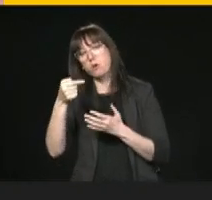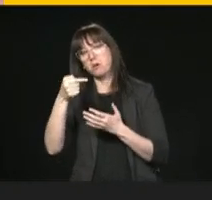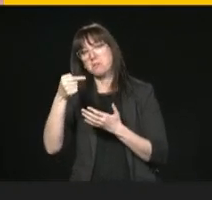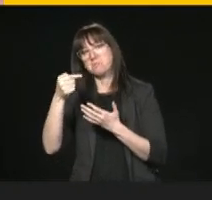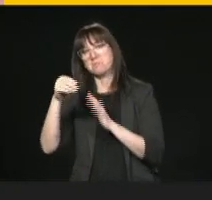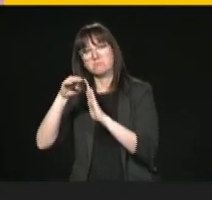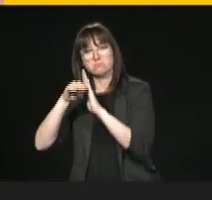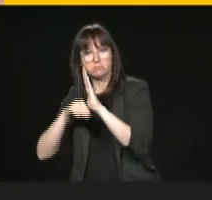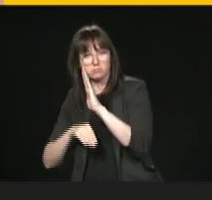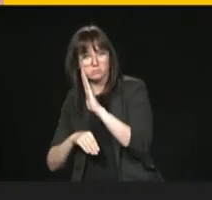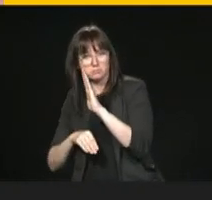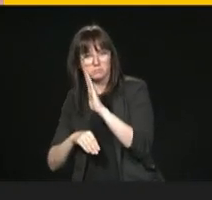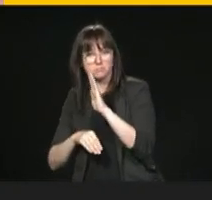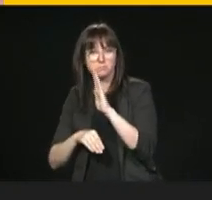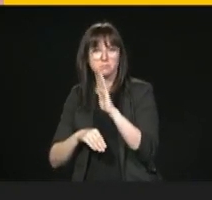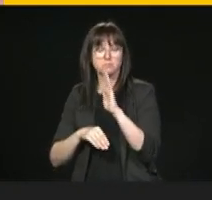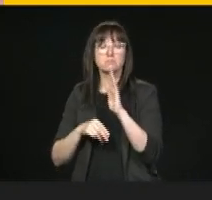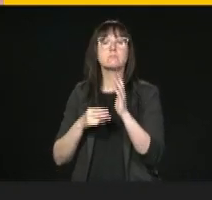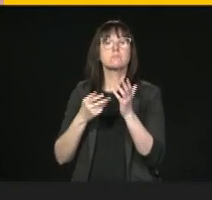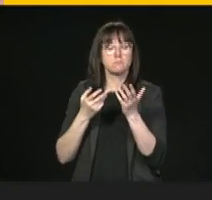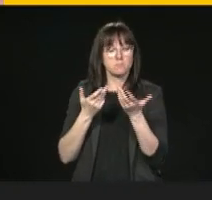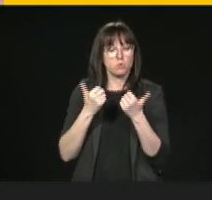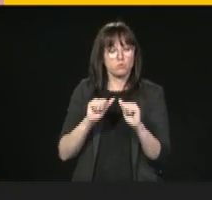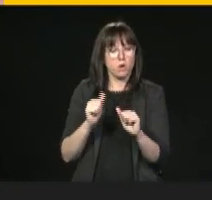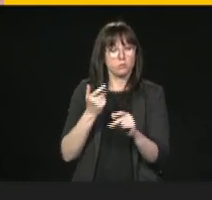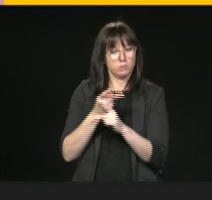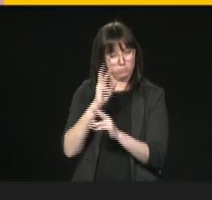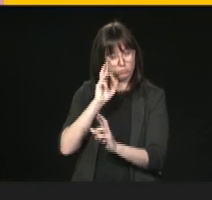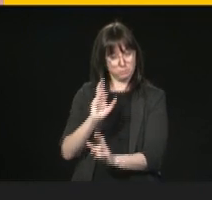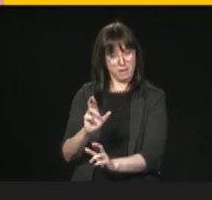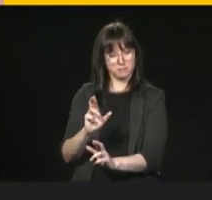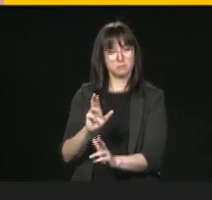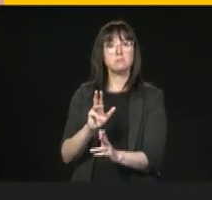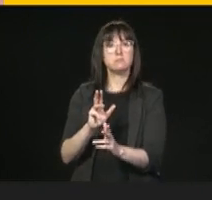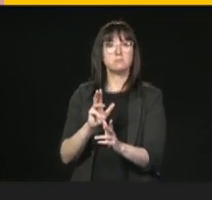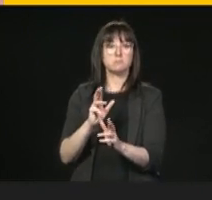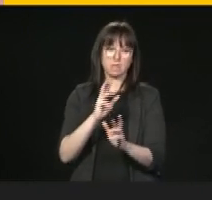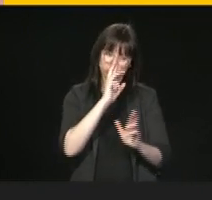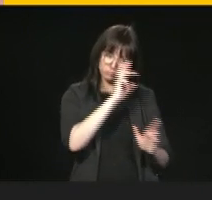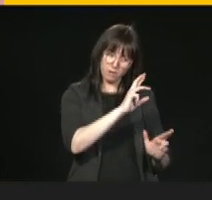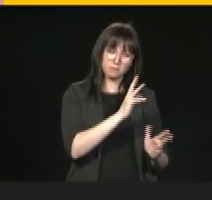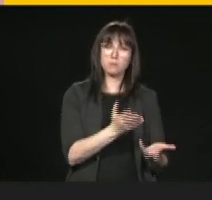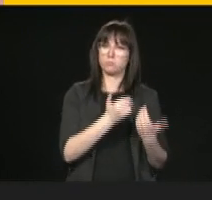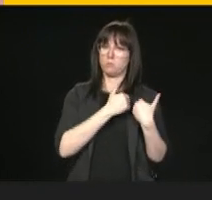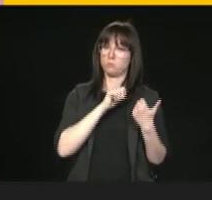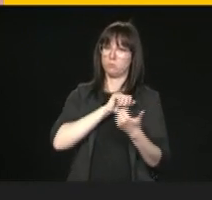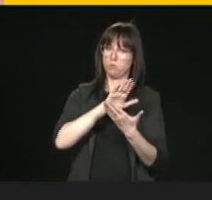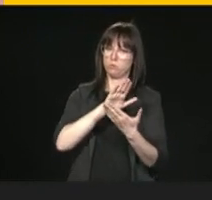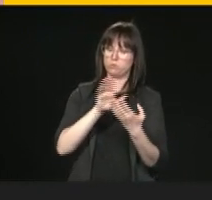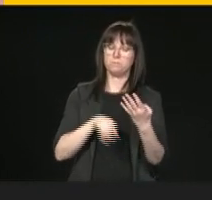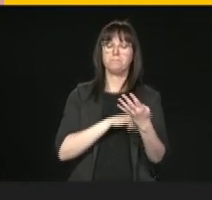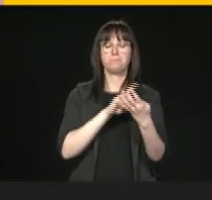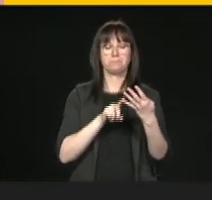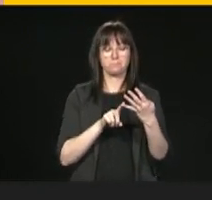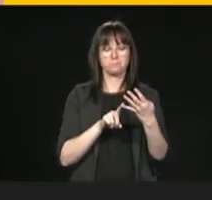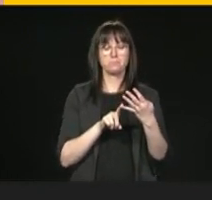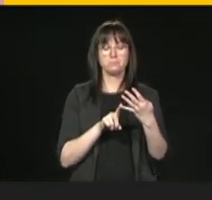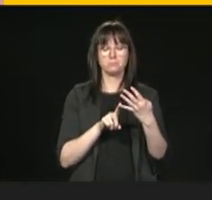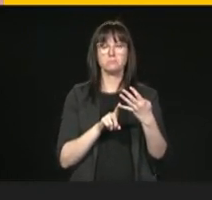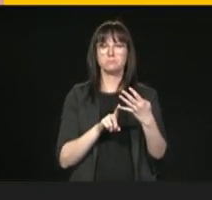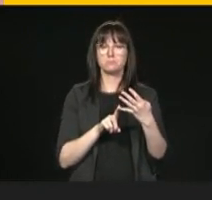respectful way and a responsible way. And lastly, we'll continue to ensure that requests for EI